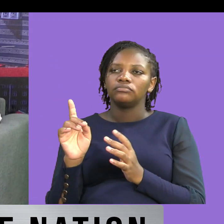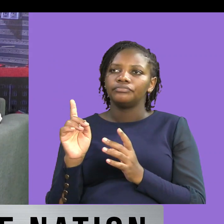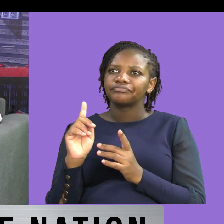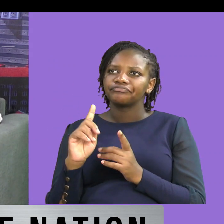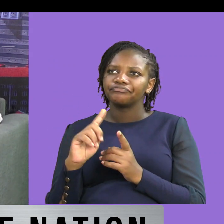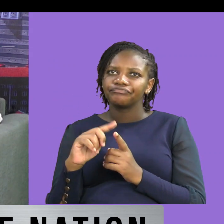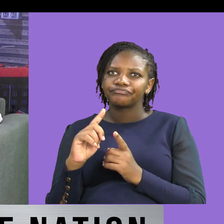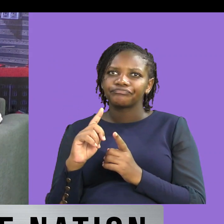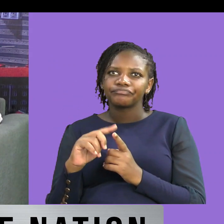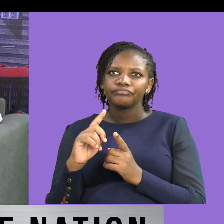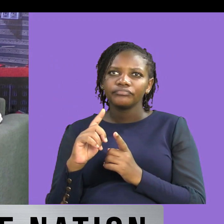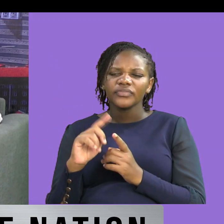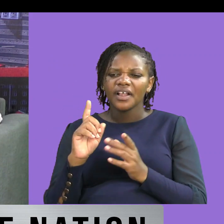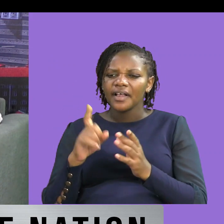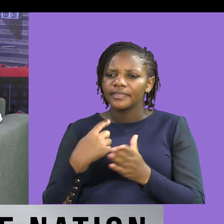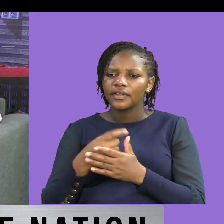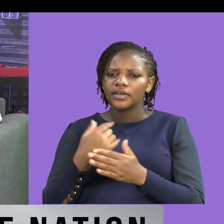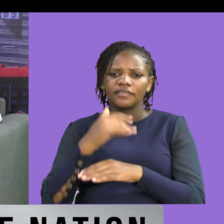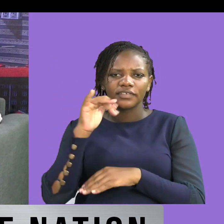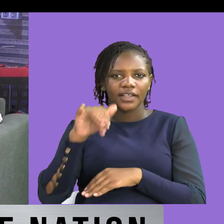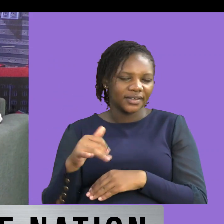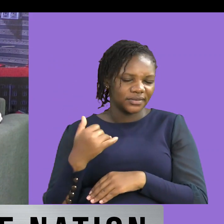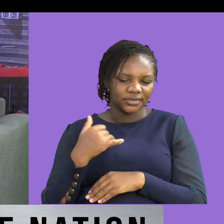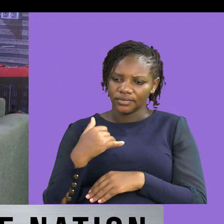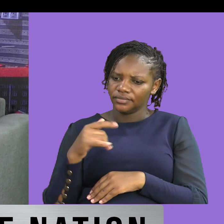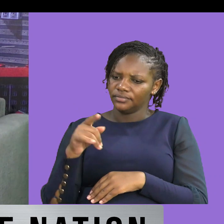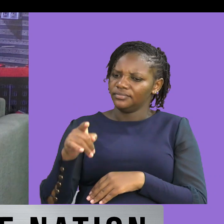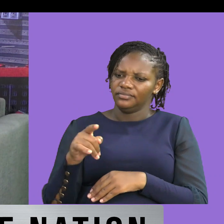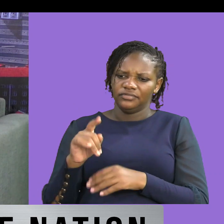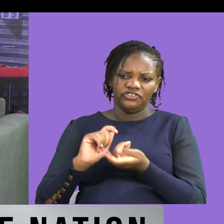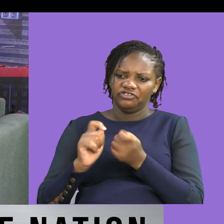here and there. And then after that, I'm still struggling. After